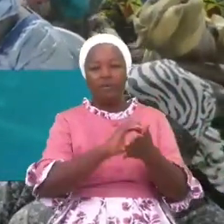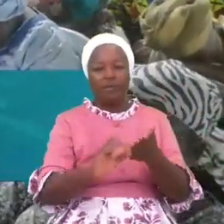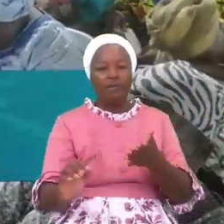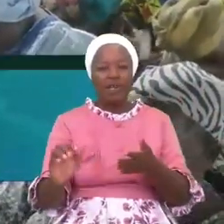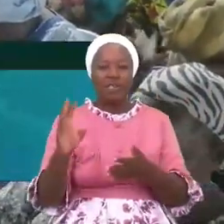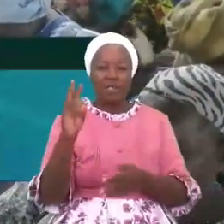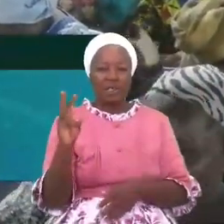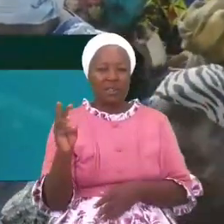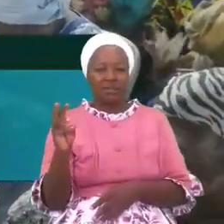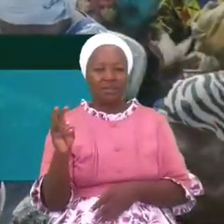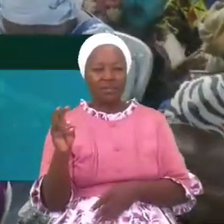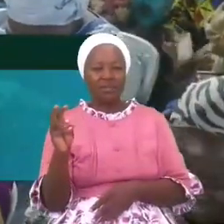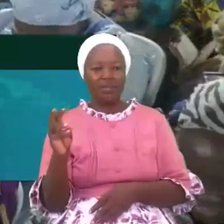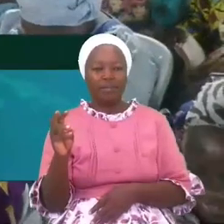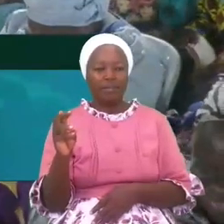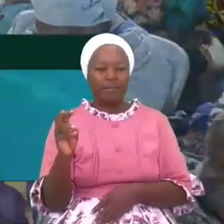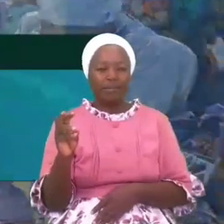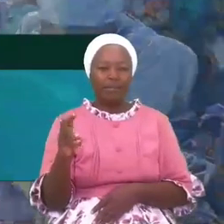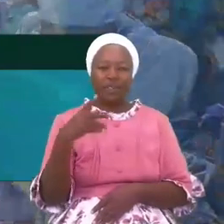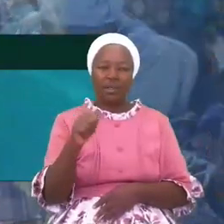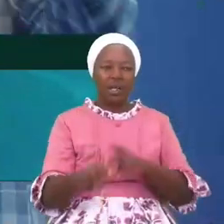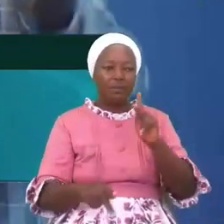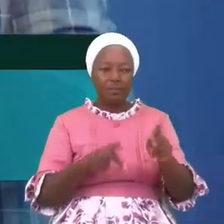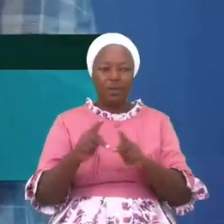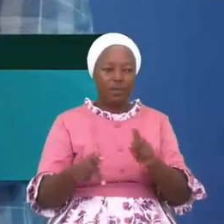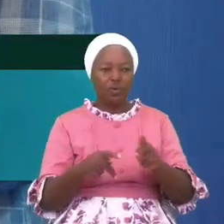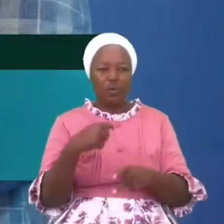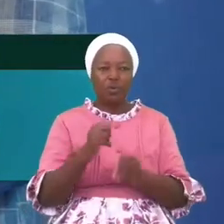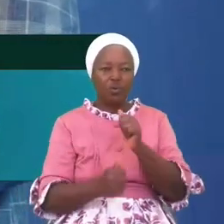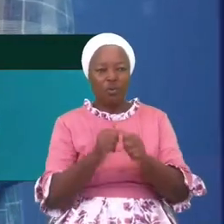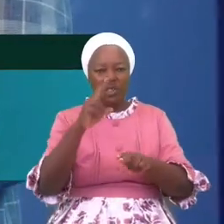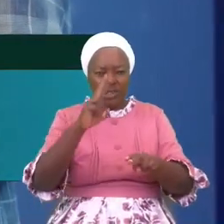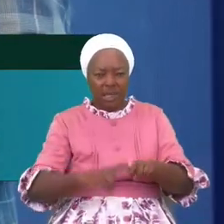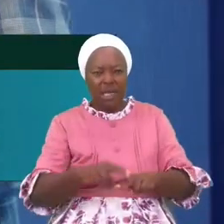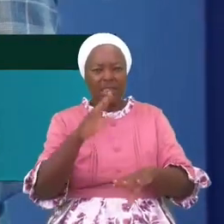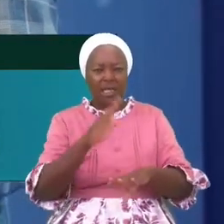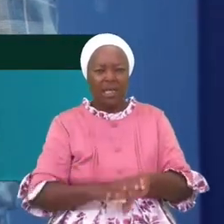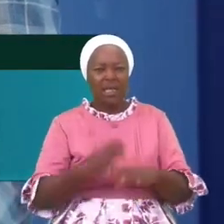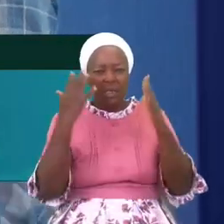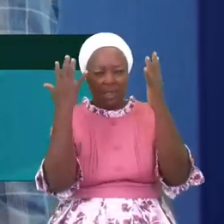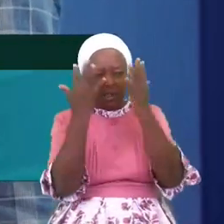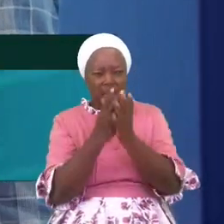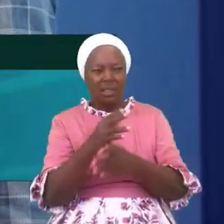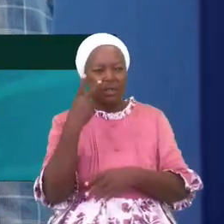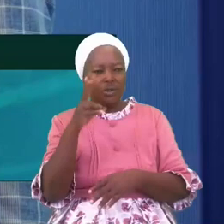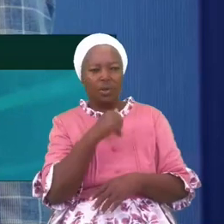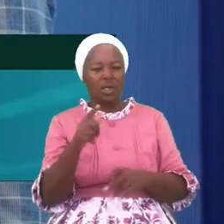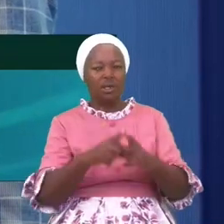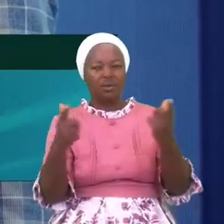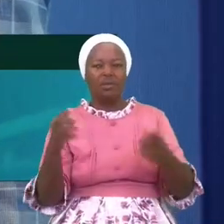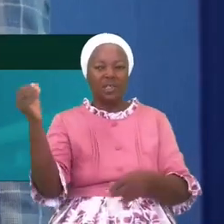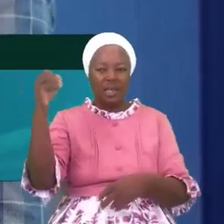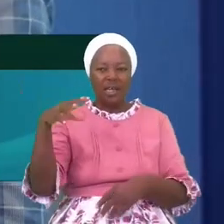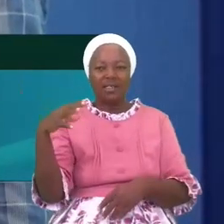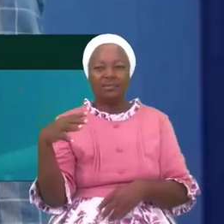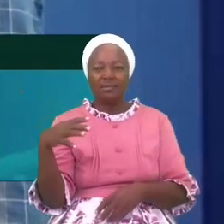which sat in darkness saw a great light. Who did they see? Jesus,